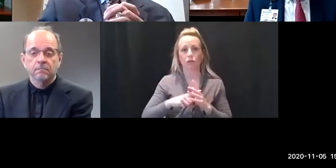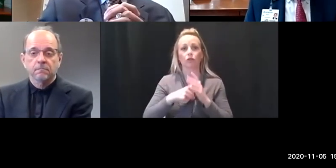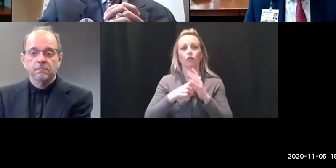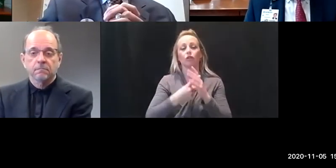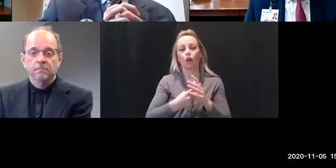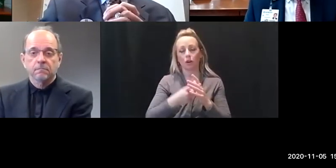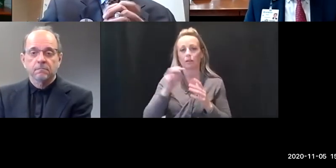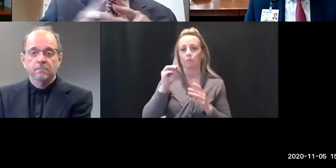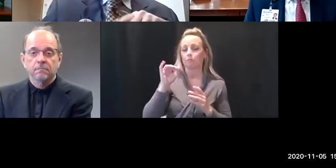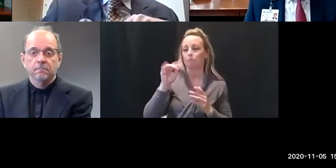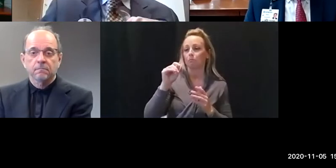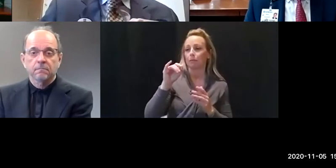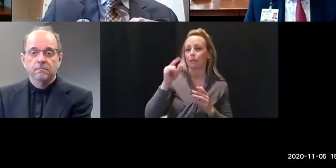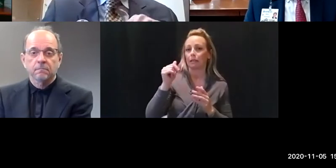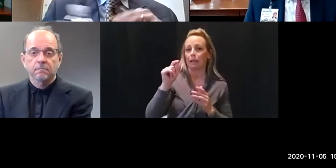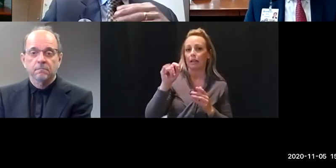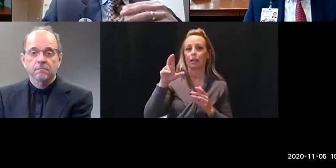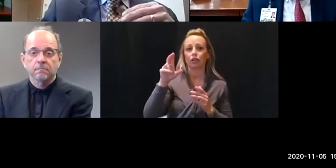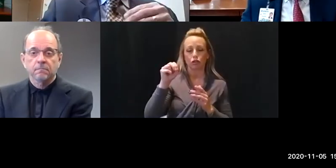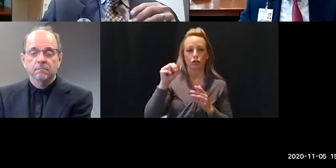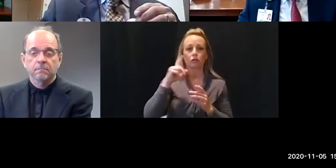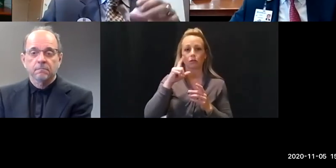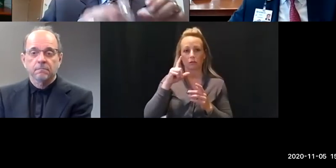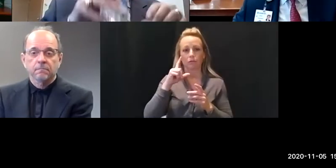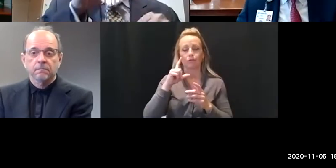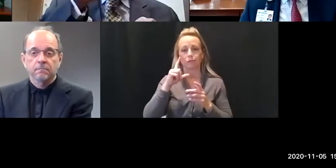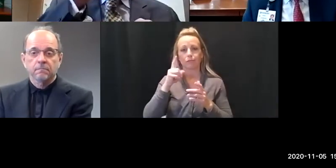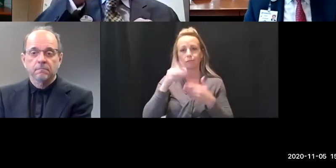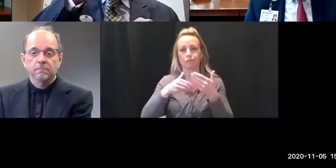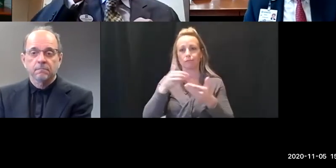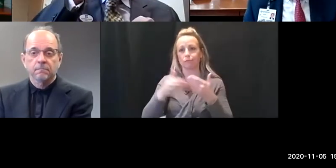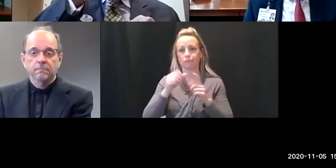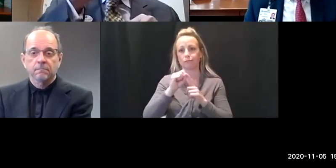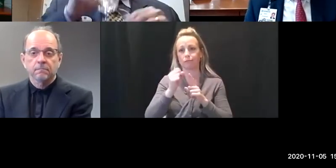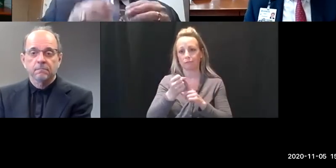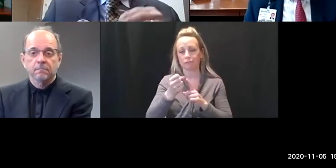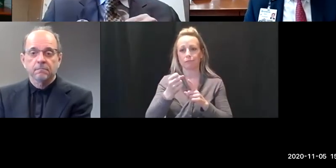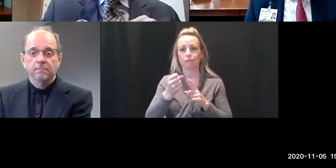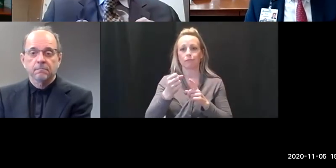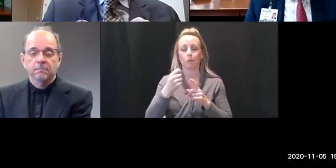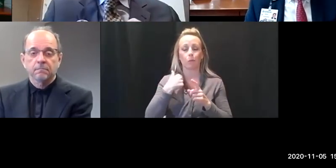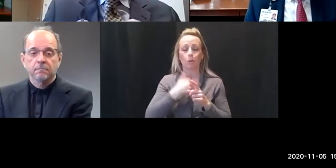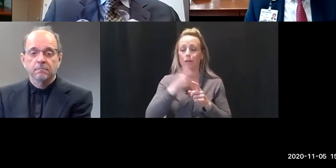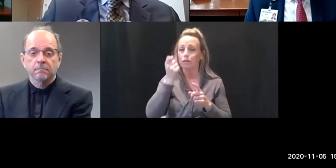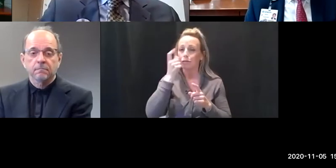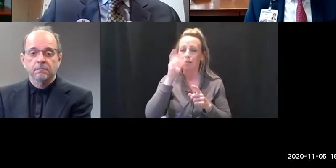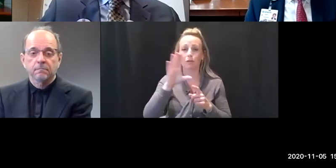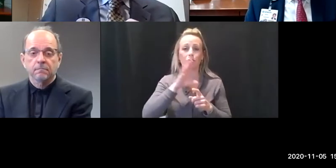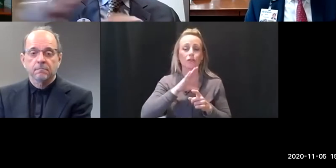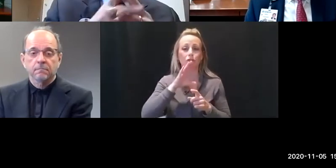Restore Illinois plan by Governor Pritzker. We understand how frustrating this is for business owners and